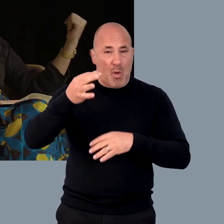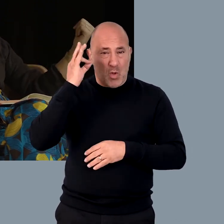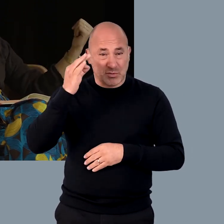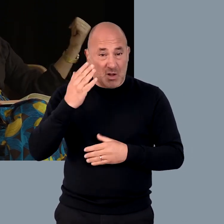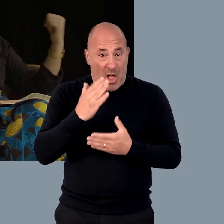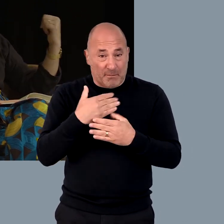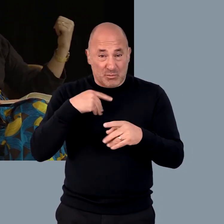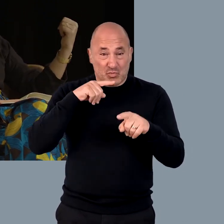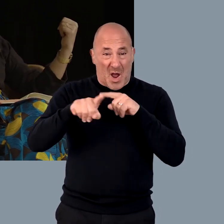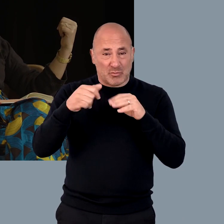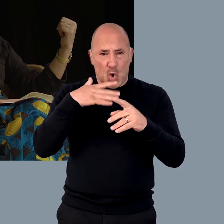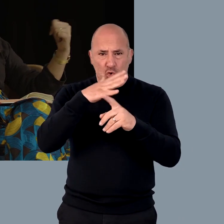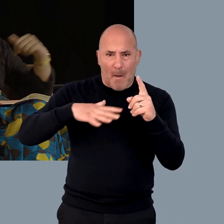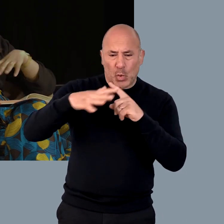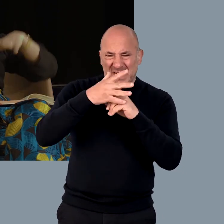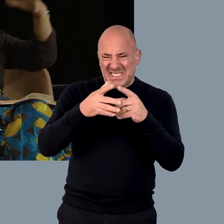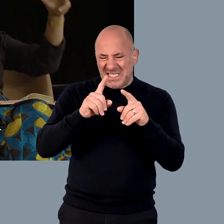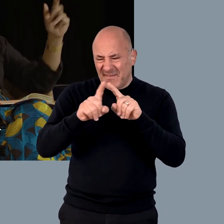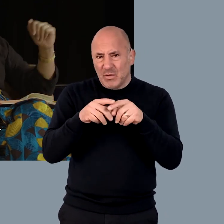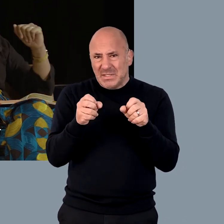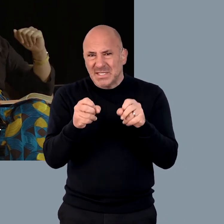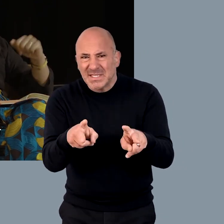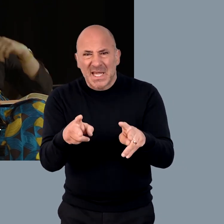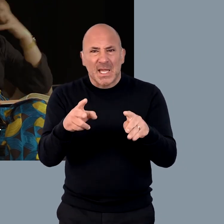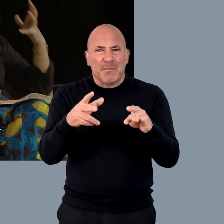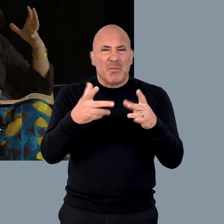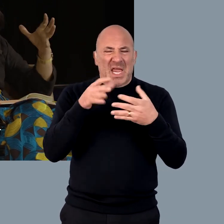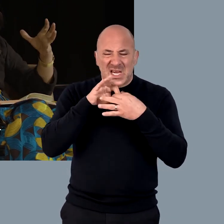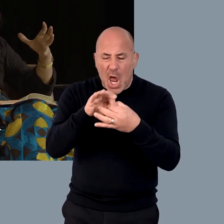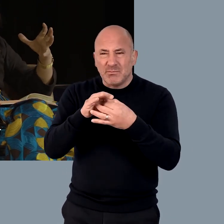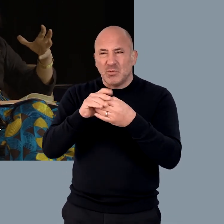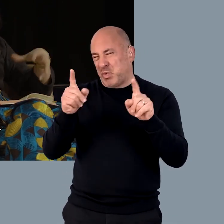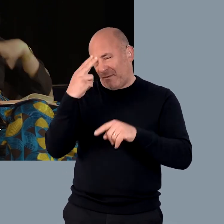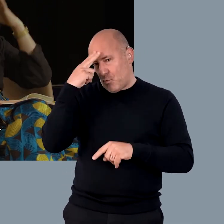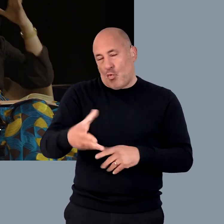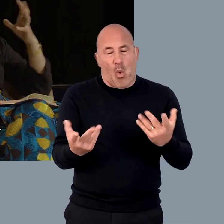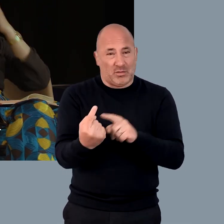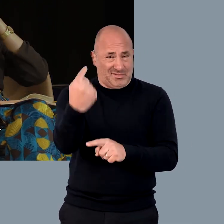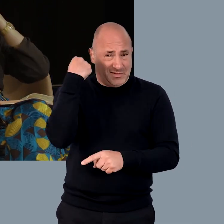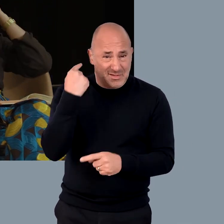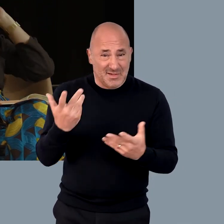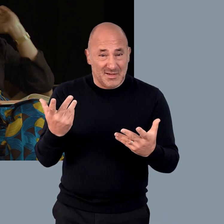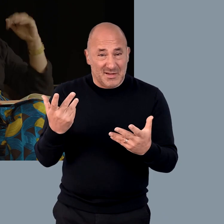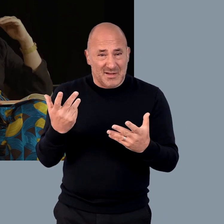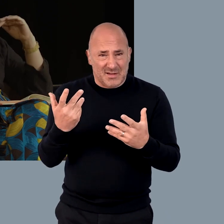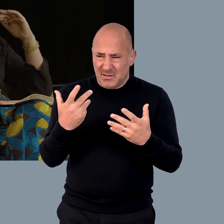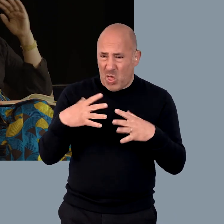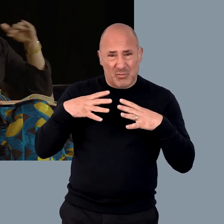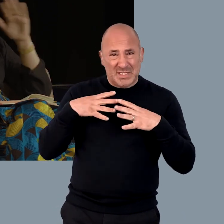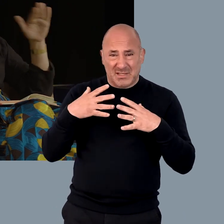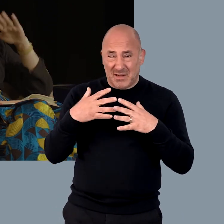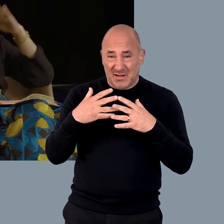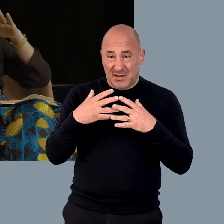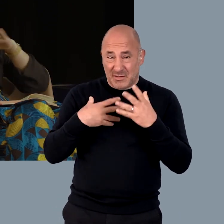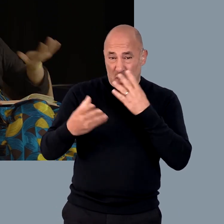ago in local authorities, we were trying to do community retrofit schemes or whatever it might be, engagement or whatever. So I think there is also a